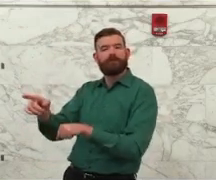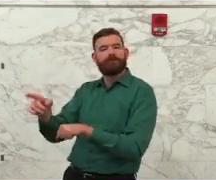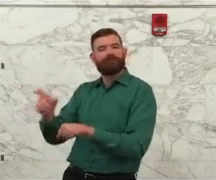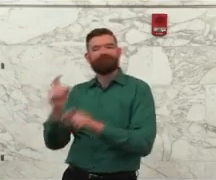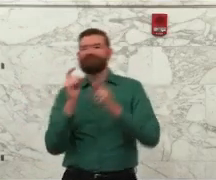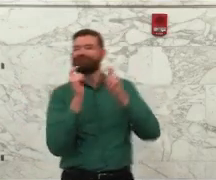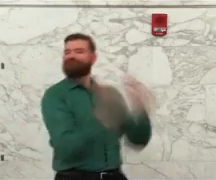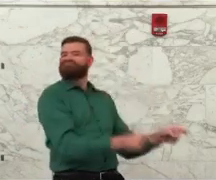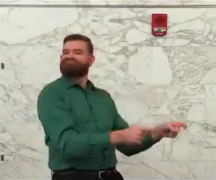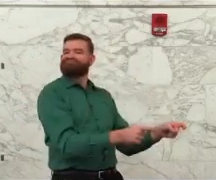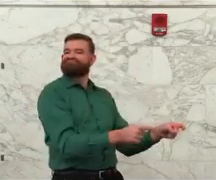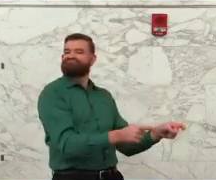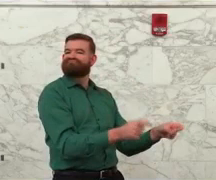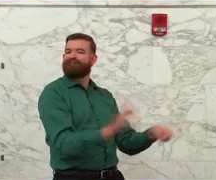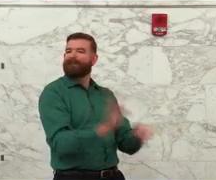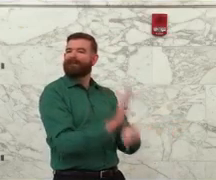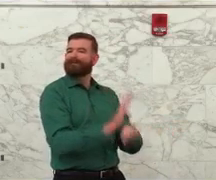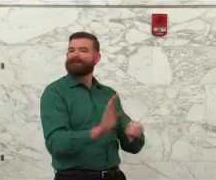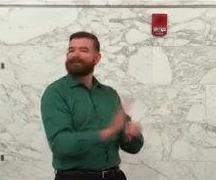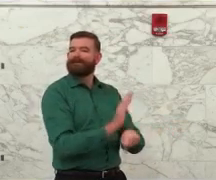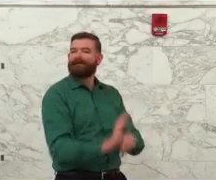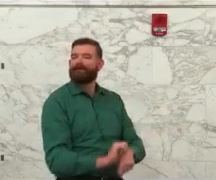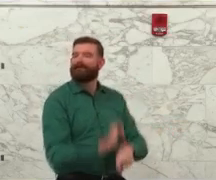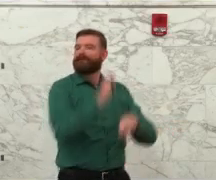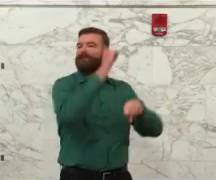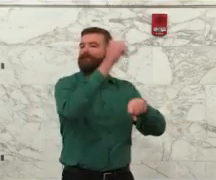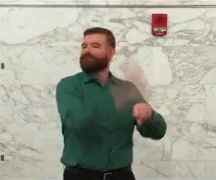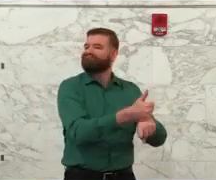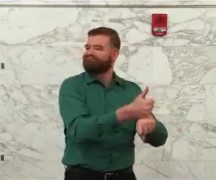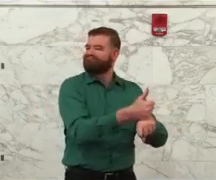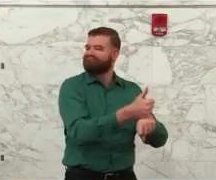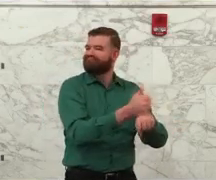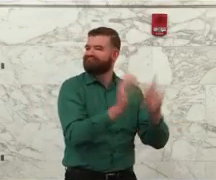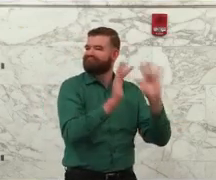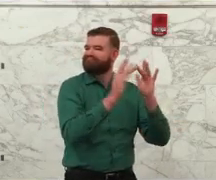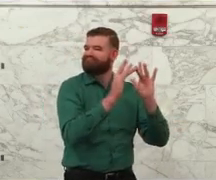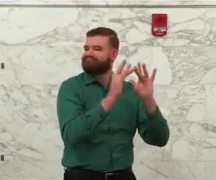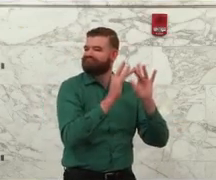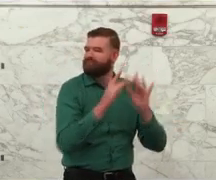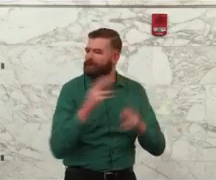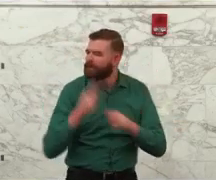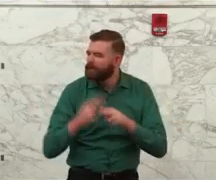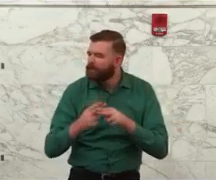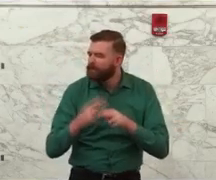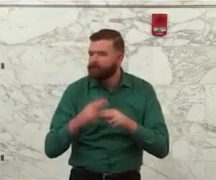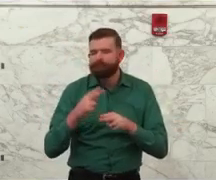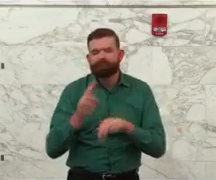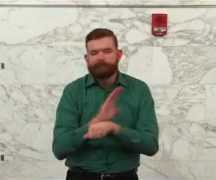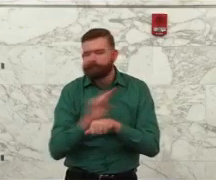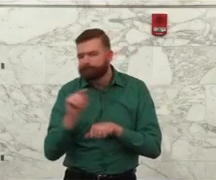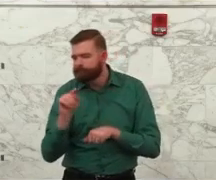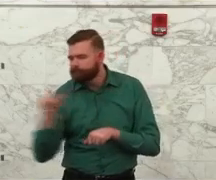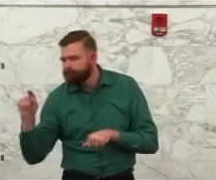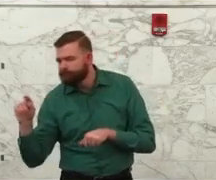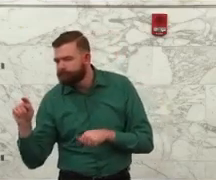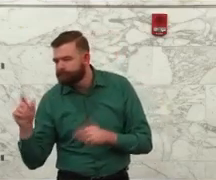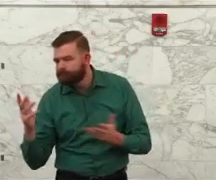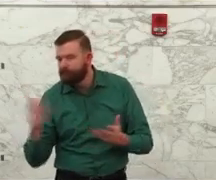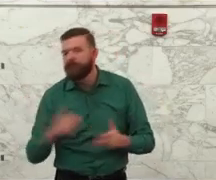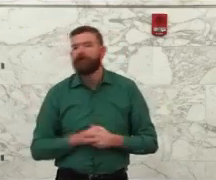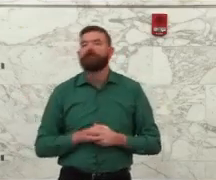tip of the cap to Yext. I've mentioned a bunch of private sector players throughout this week, and so many of them are stepping up